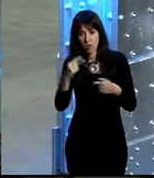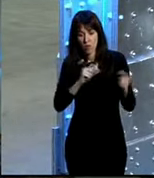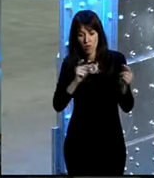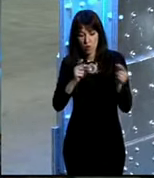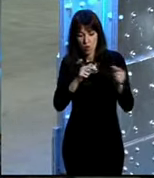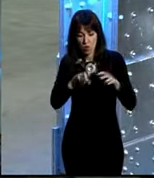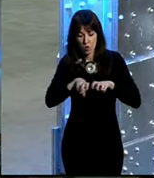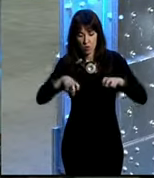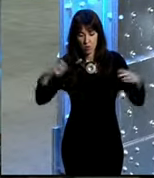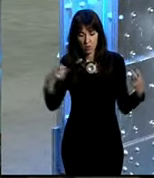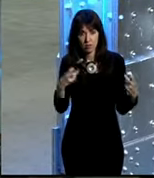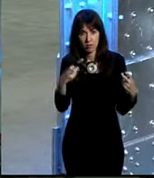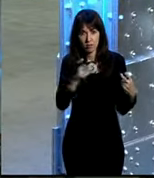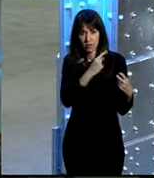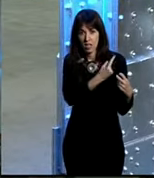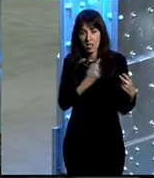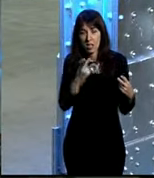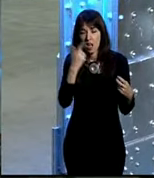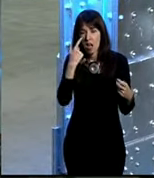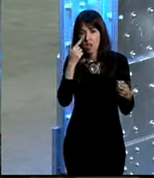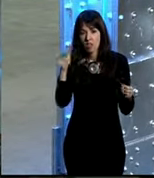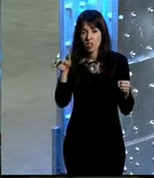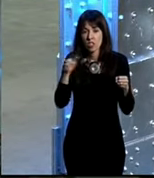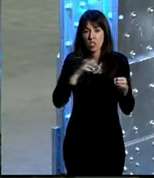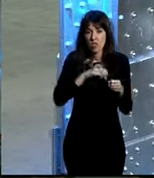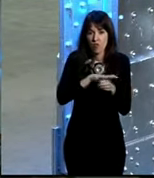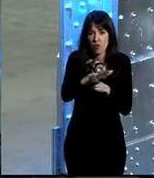know your opinion, everyone's,